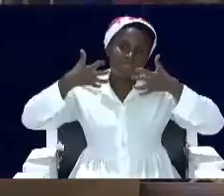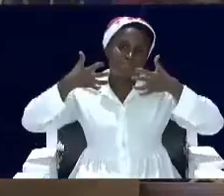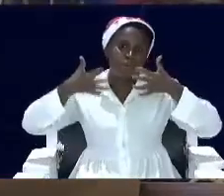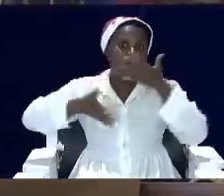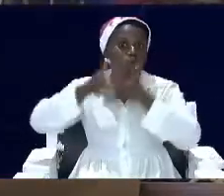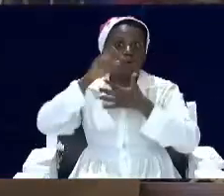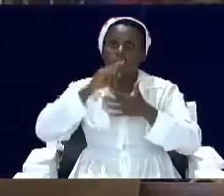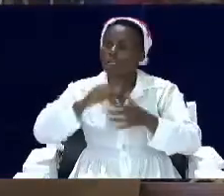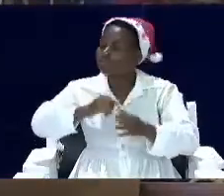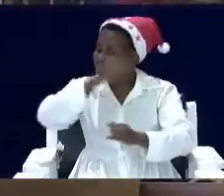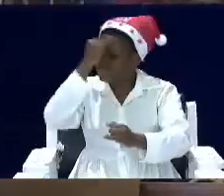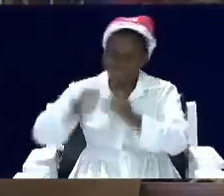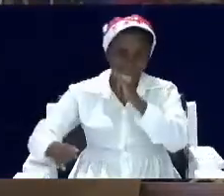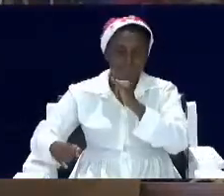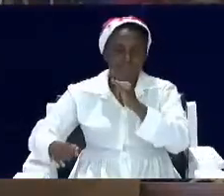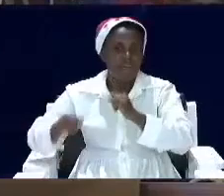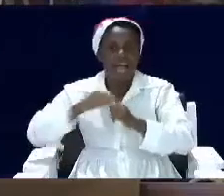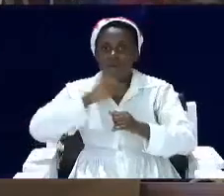10 times.